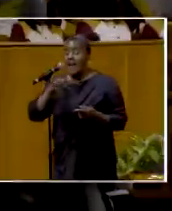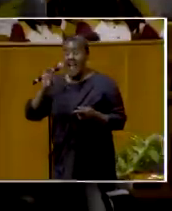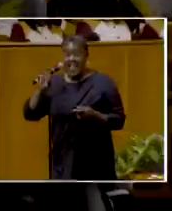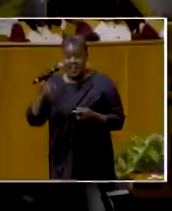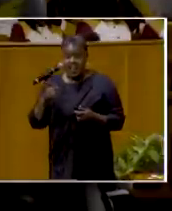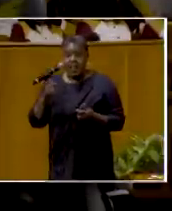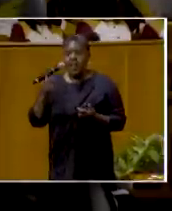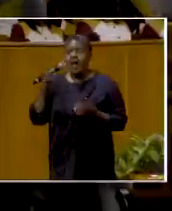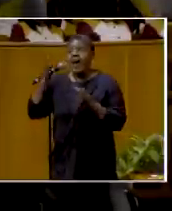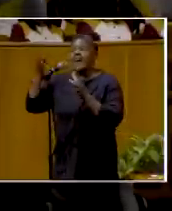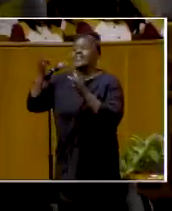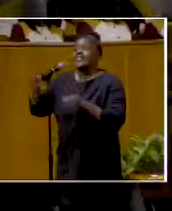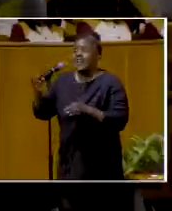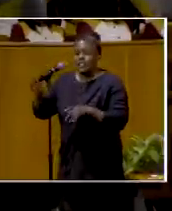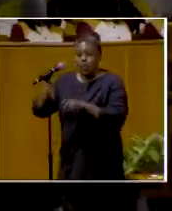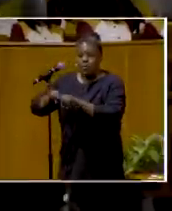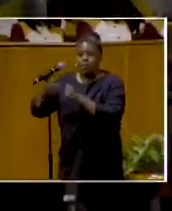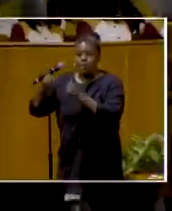gonna try to break in the house.